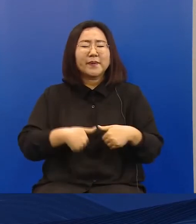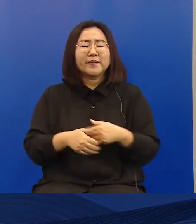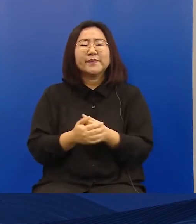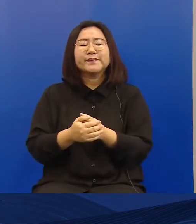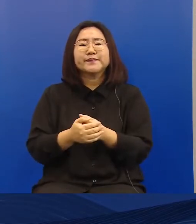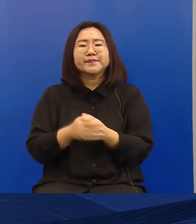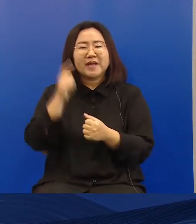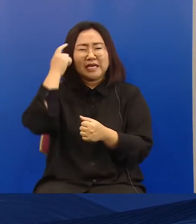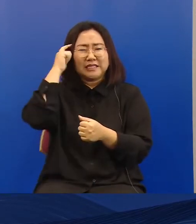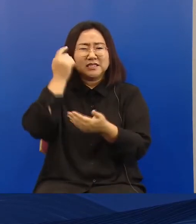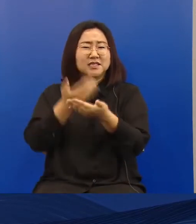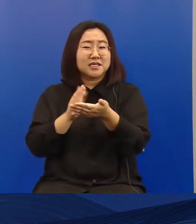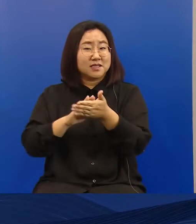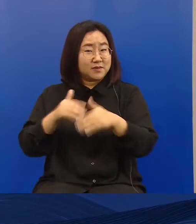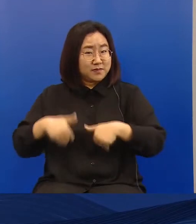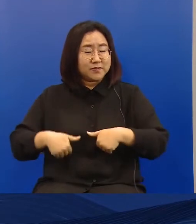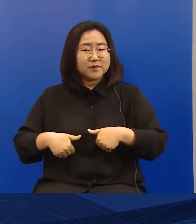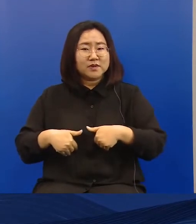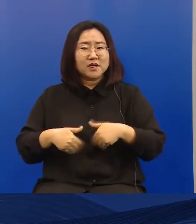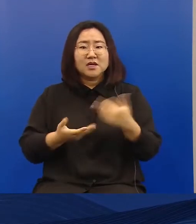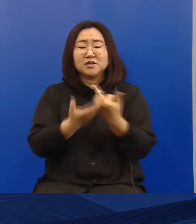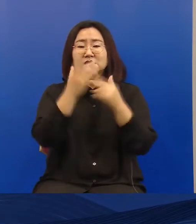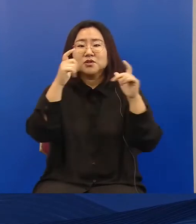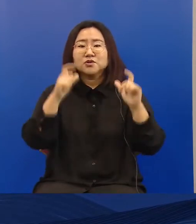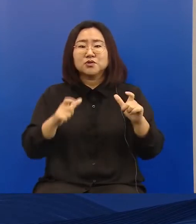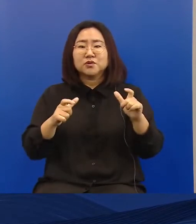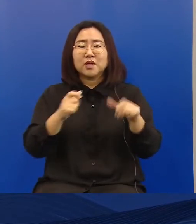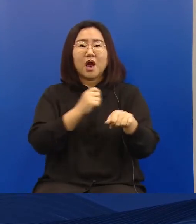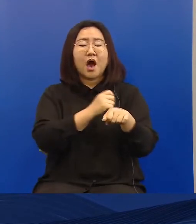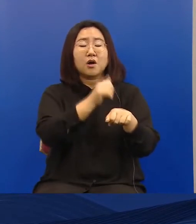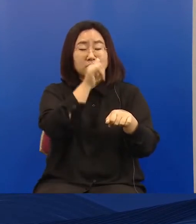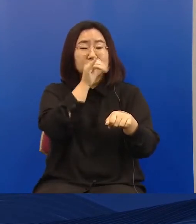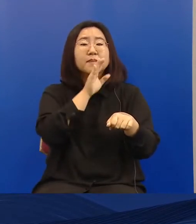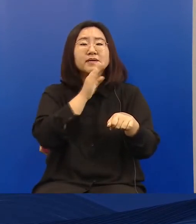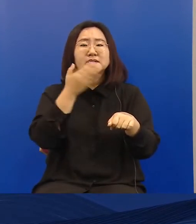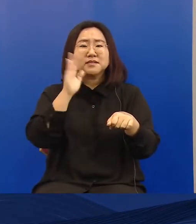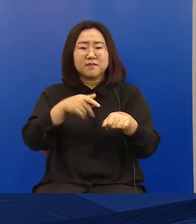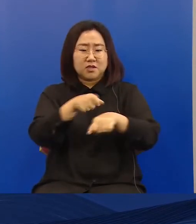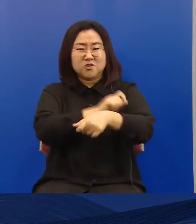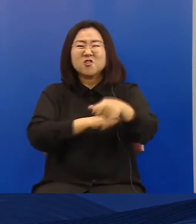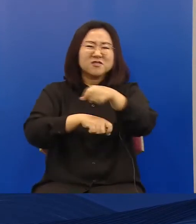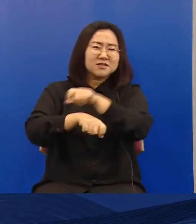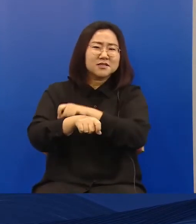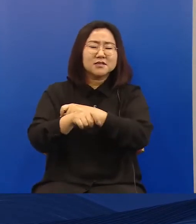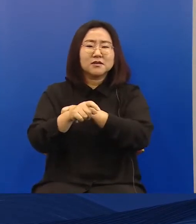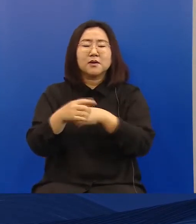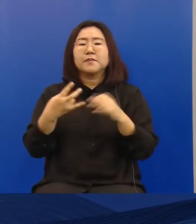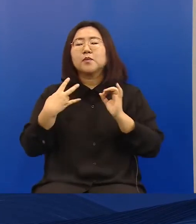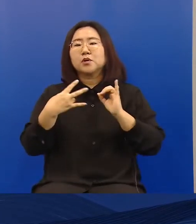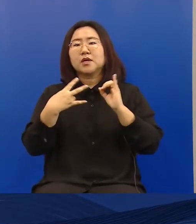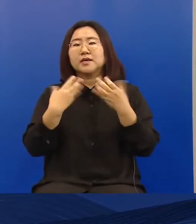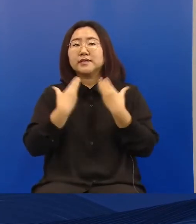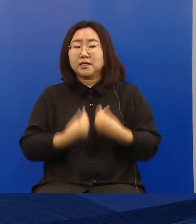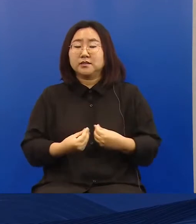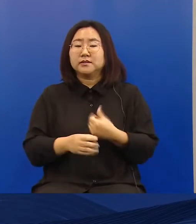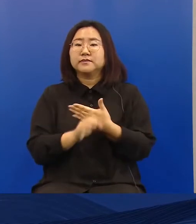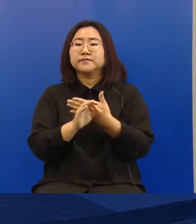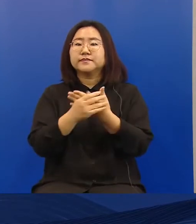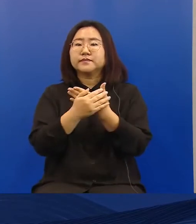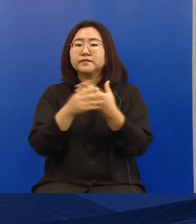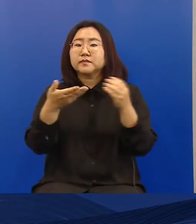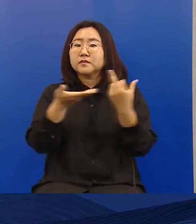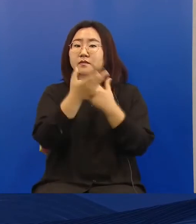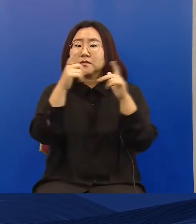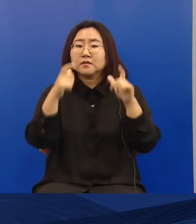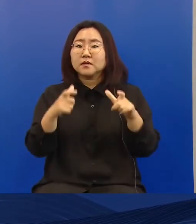Last but not least, it's important to improve the awareness. So I believe Jeju is still working on it. However, for